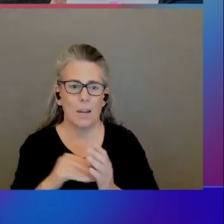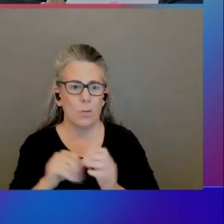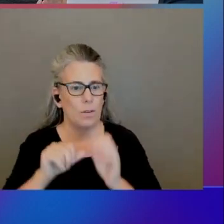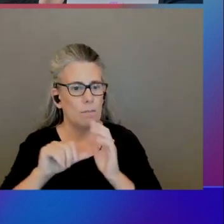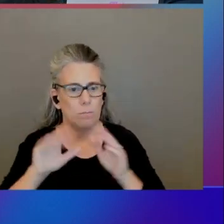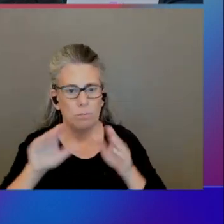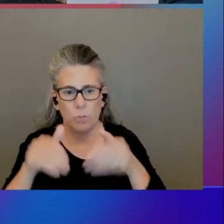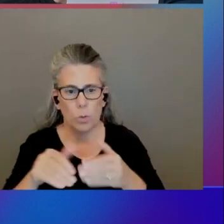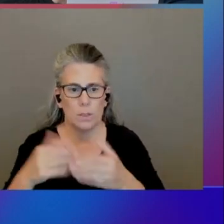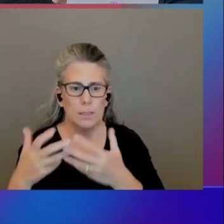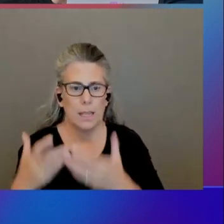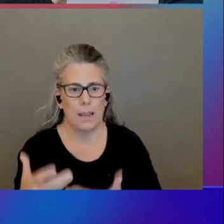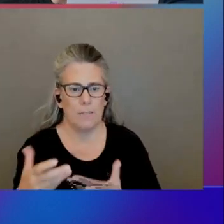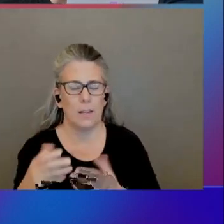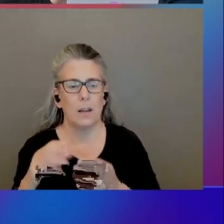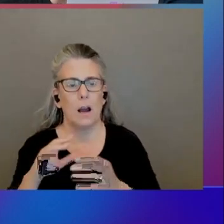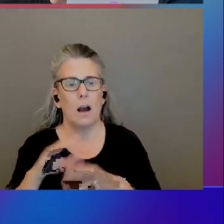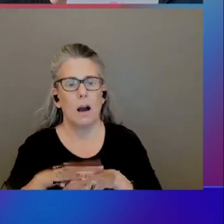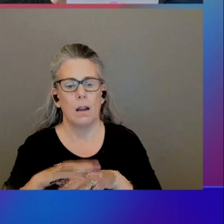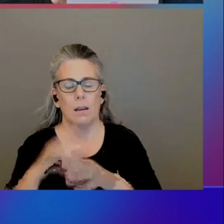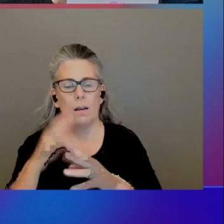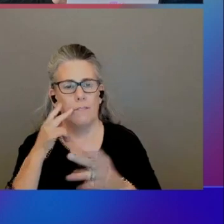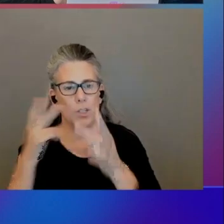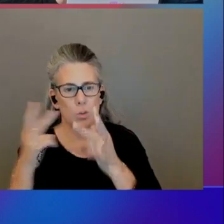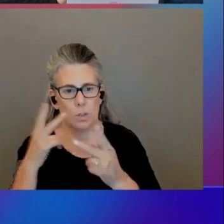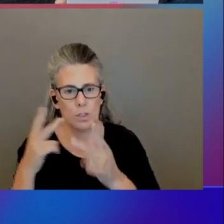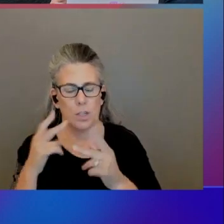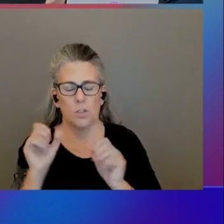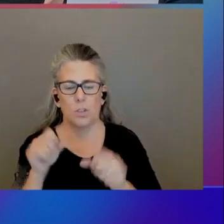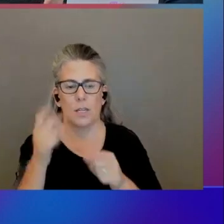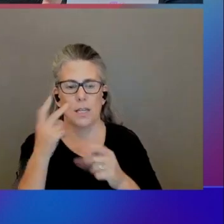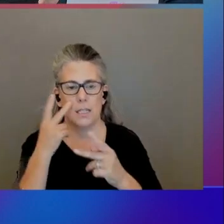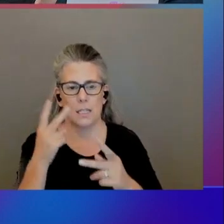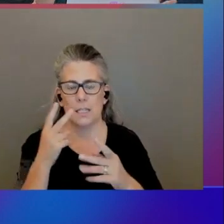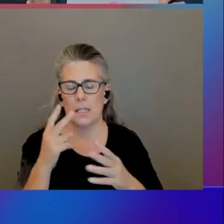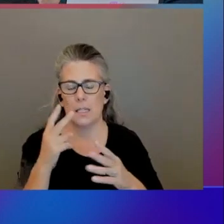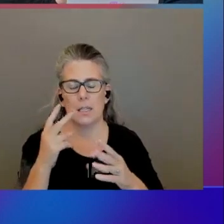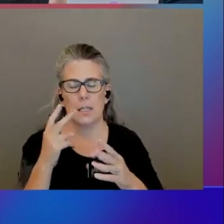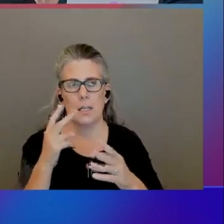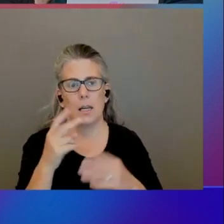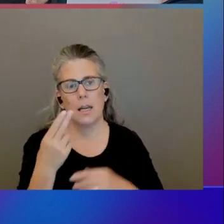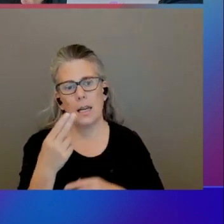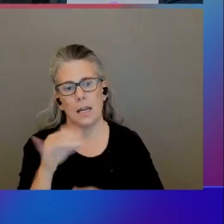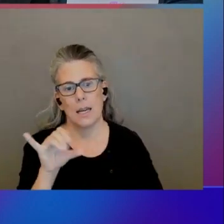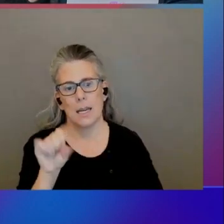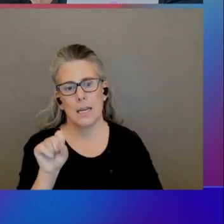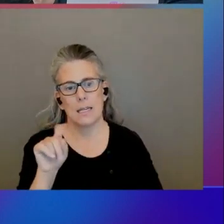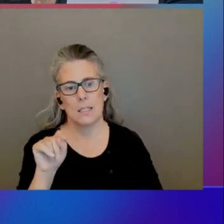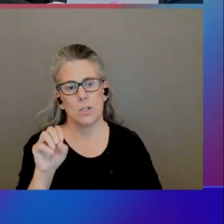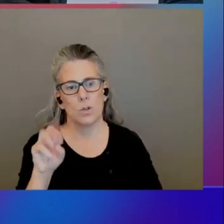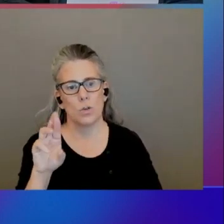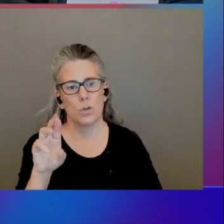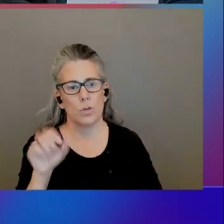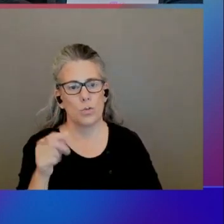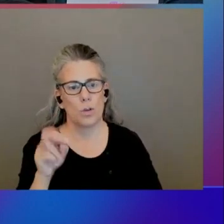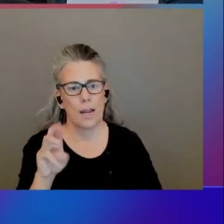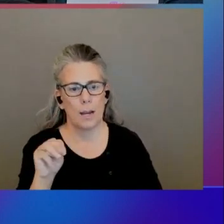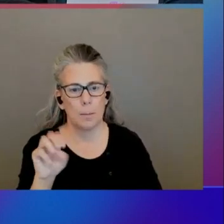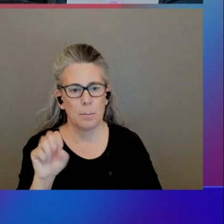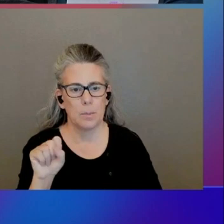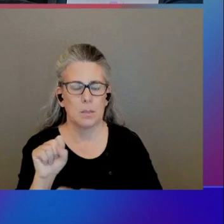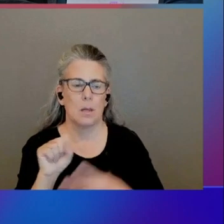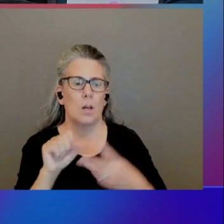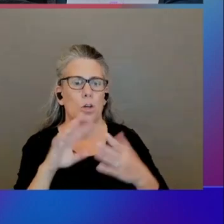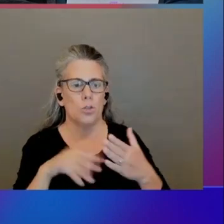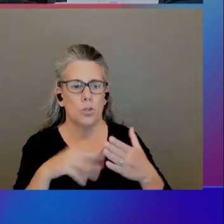on columns and get descriptive statistics, histograms, chart, you name it, it's probably in